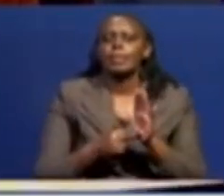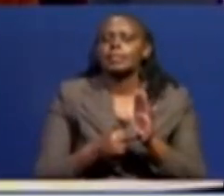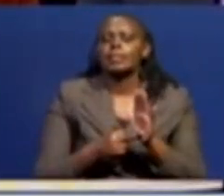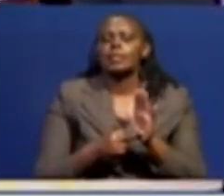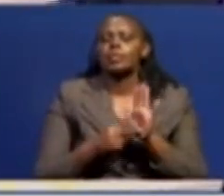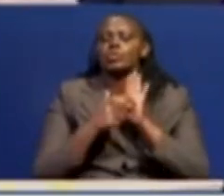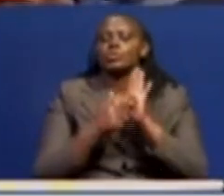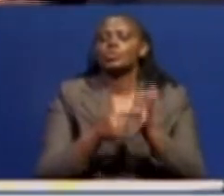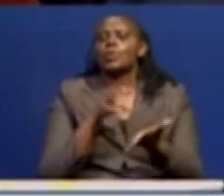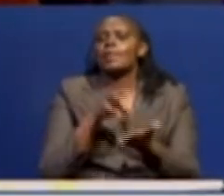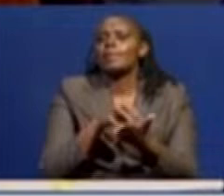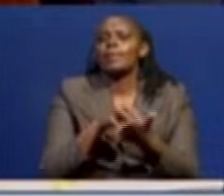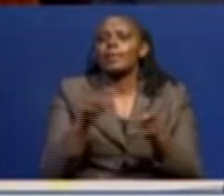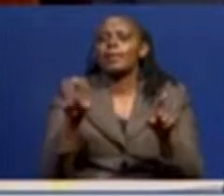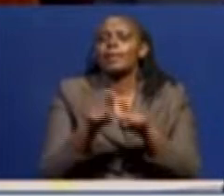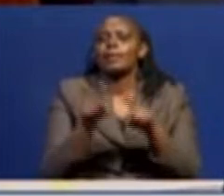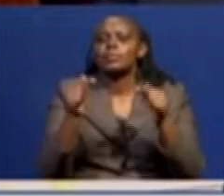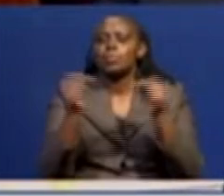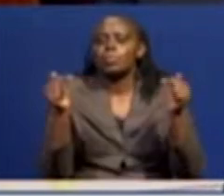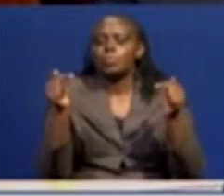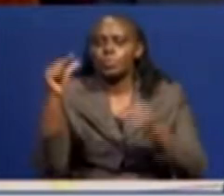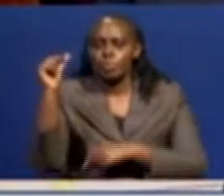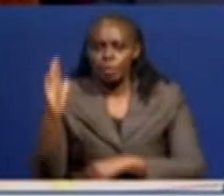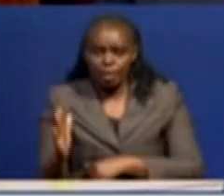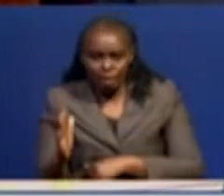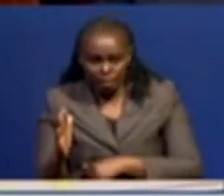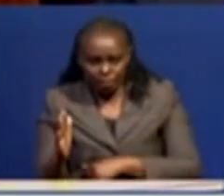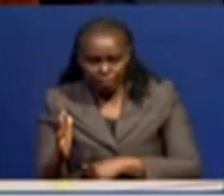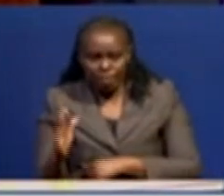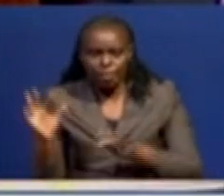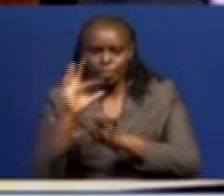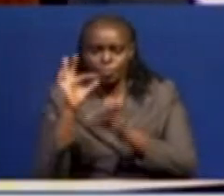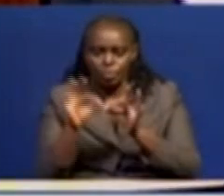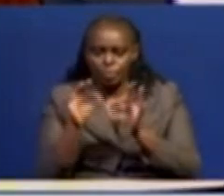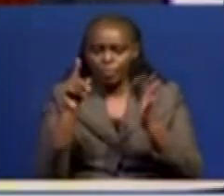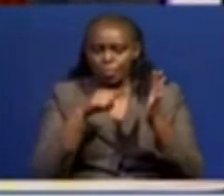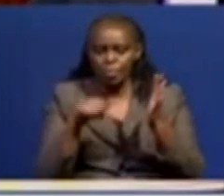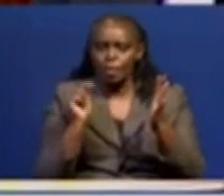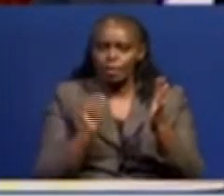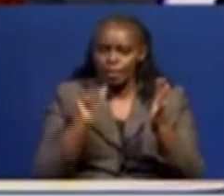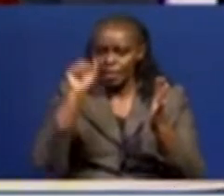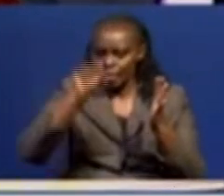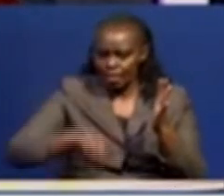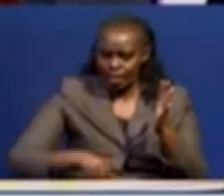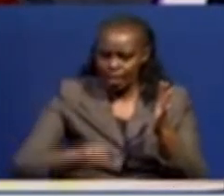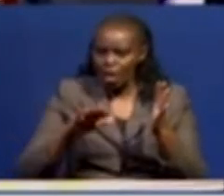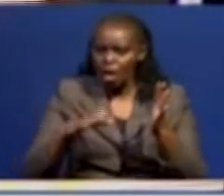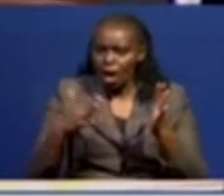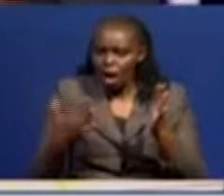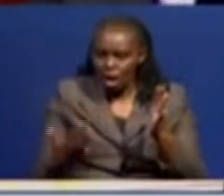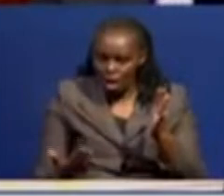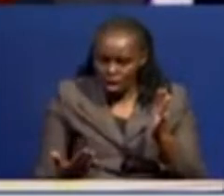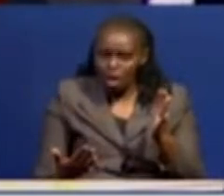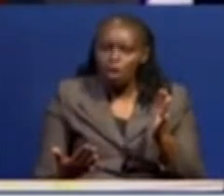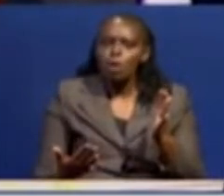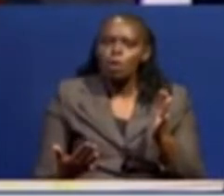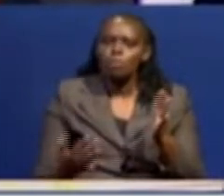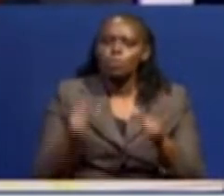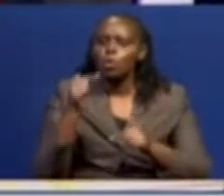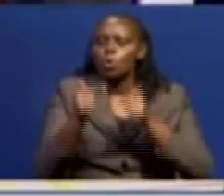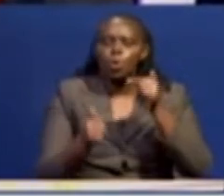you therefore substantiated your case as against the governor in respect to this particular allegation? Yes. How